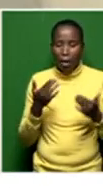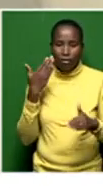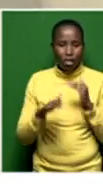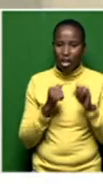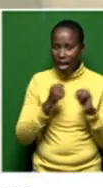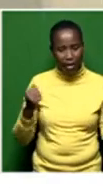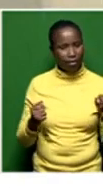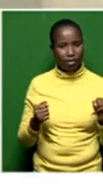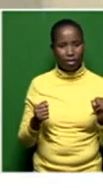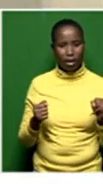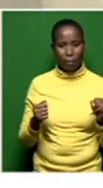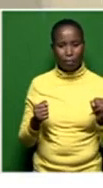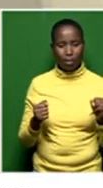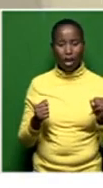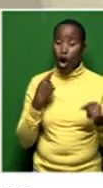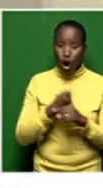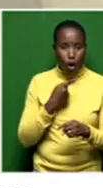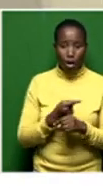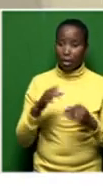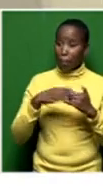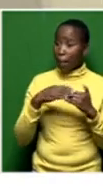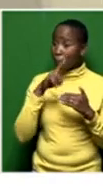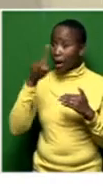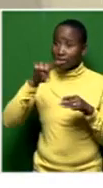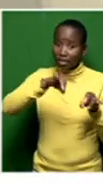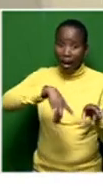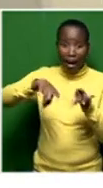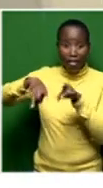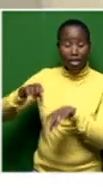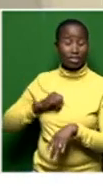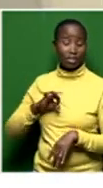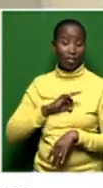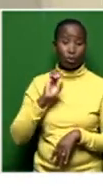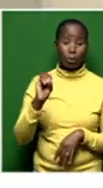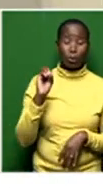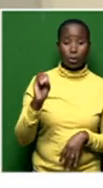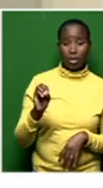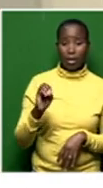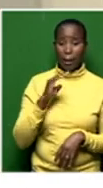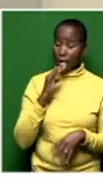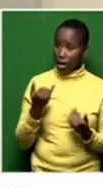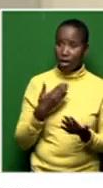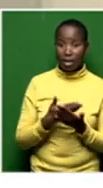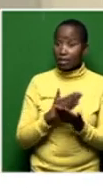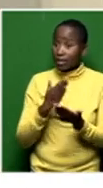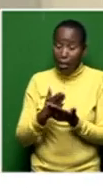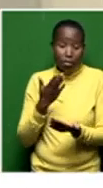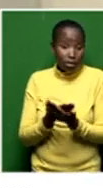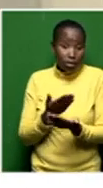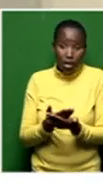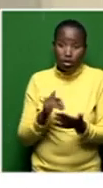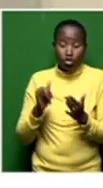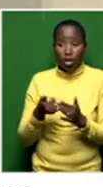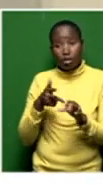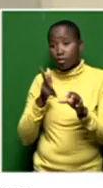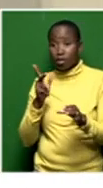day that passes, our members are suffering at the hands of the same people that we had hoped by now would have left SAA, and we would have received fresh